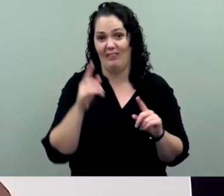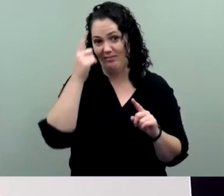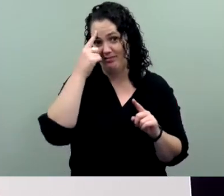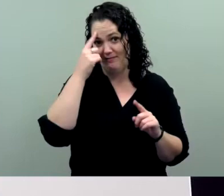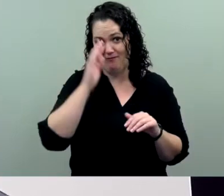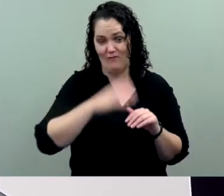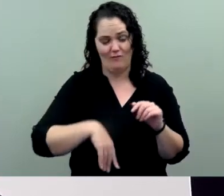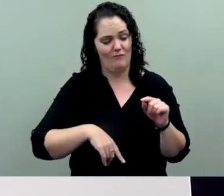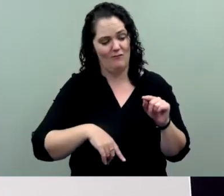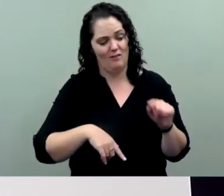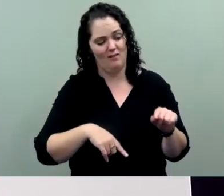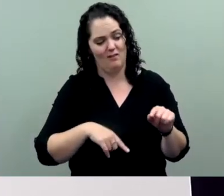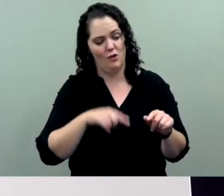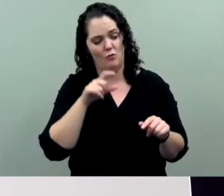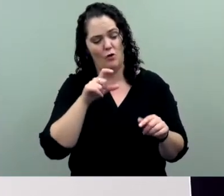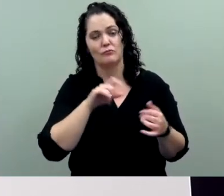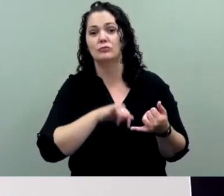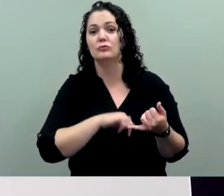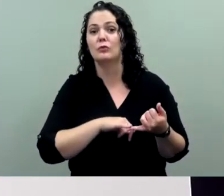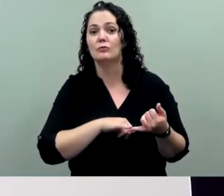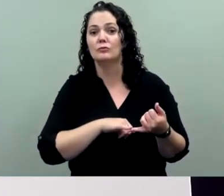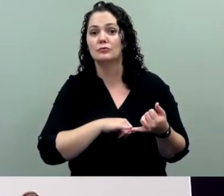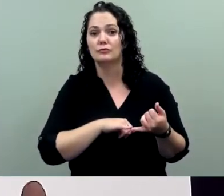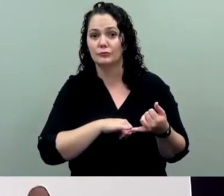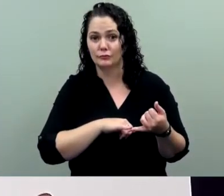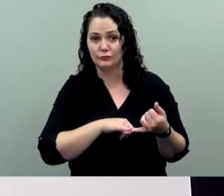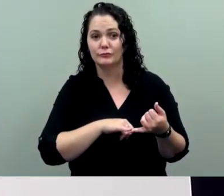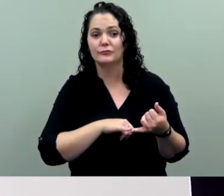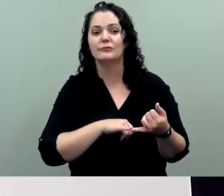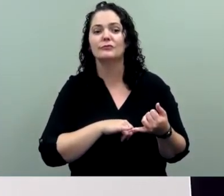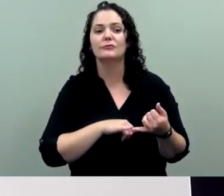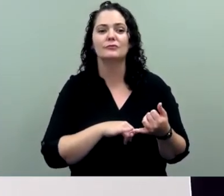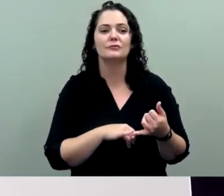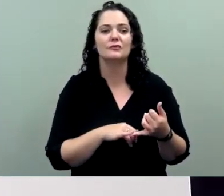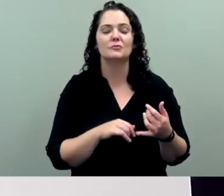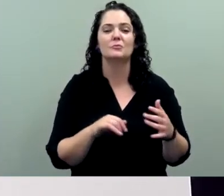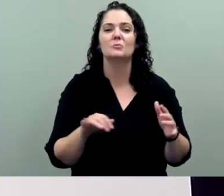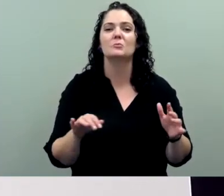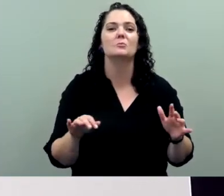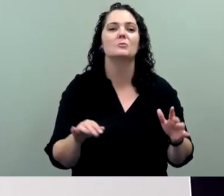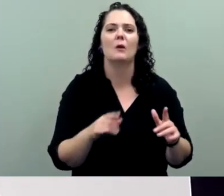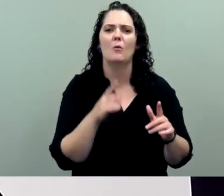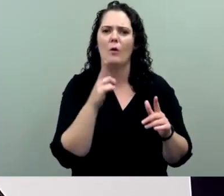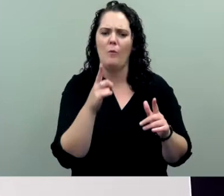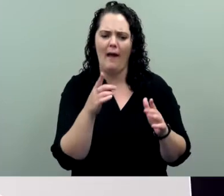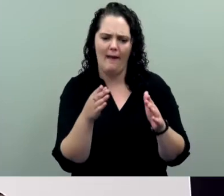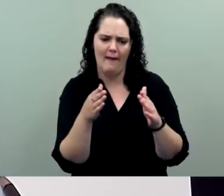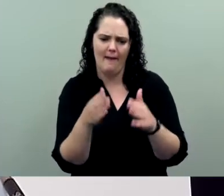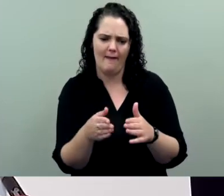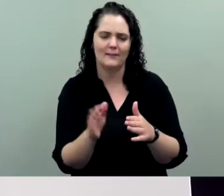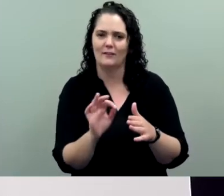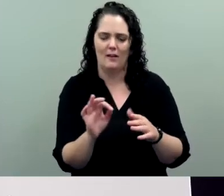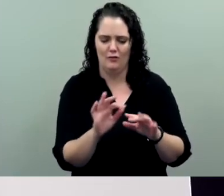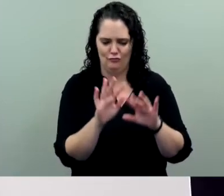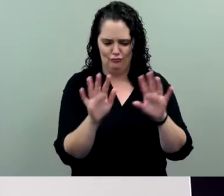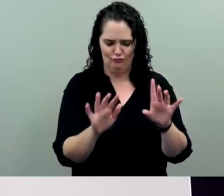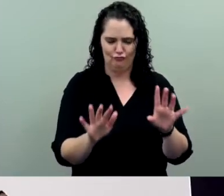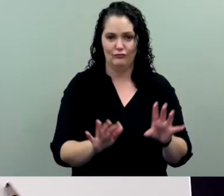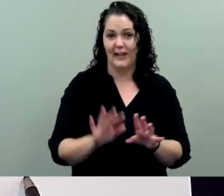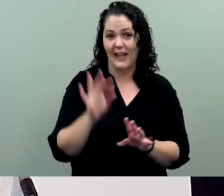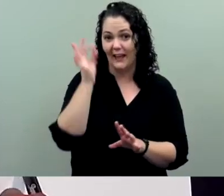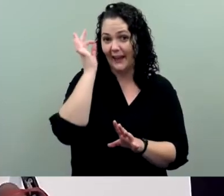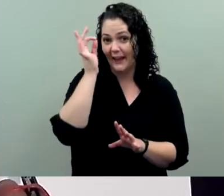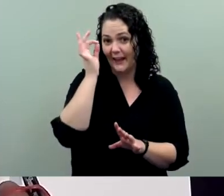Constant Stokes drawing, and I'm working multiple parts at the same time. So I'm thinking about the hair, I'm thinking